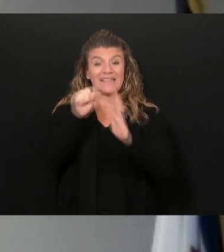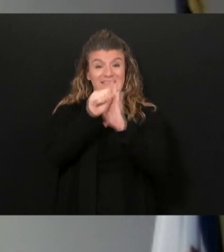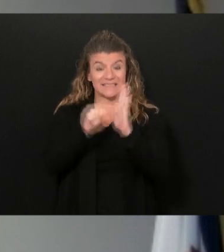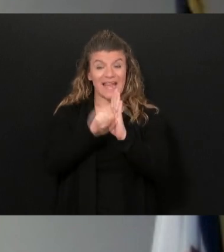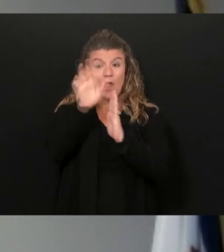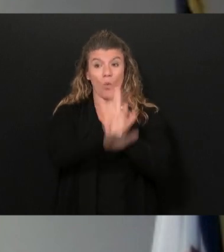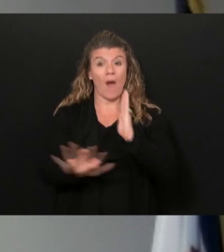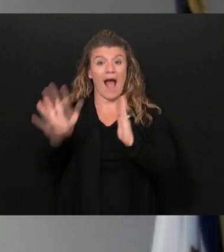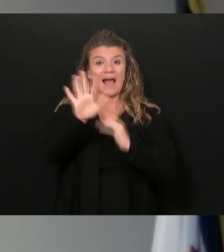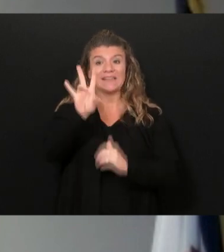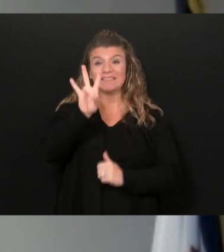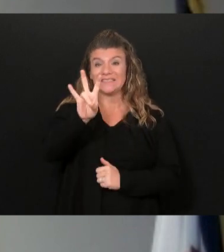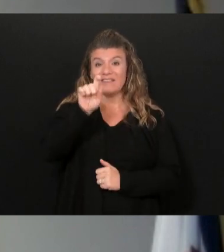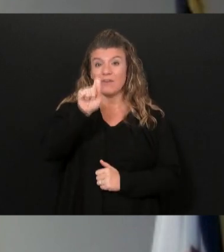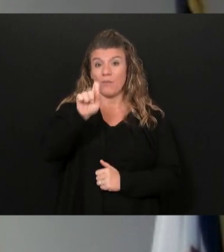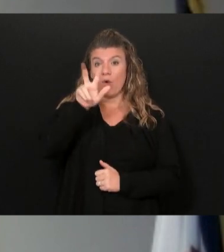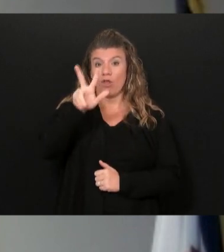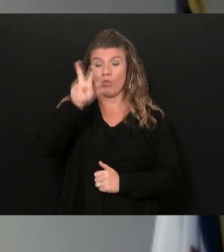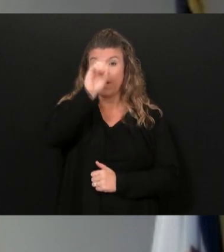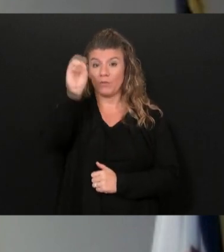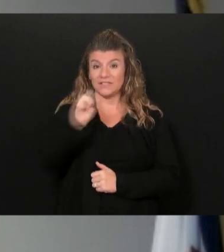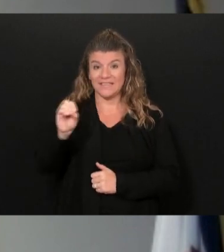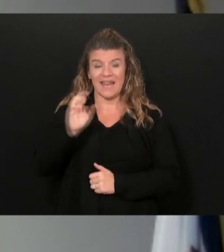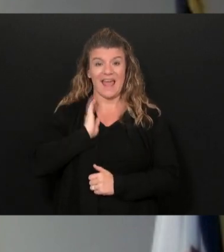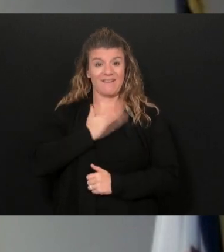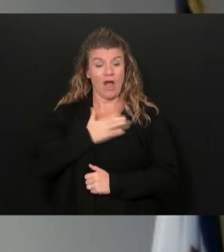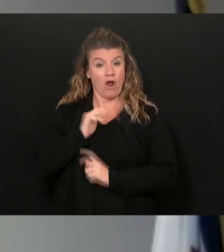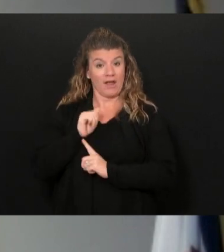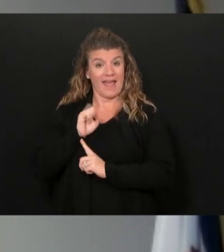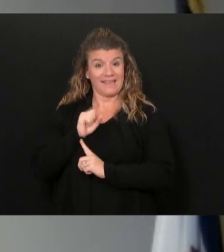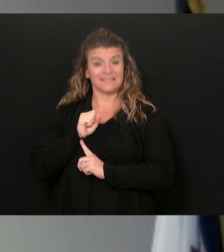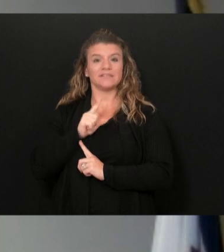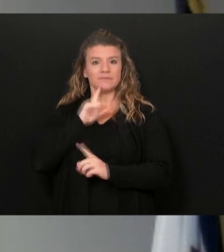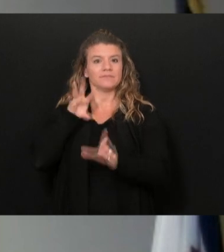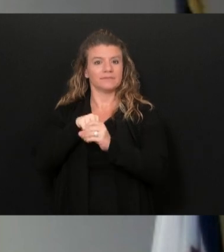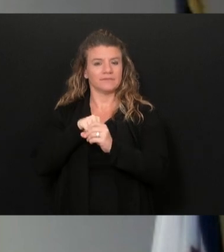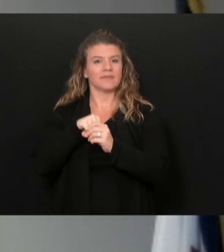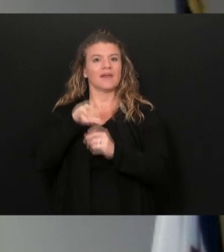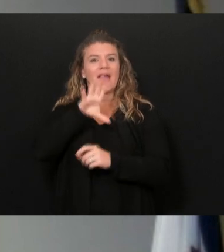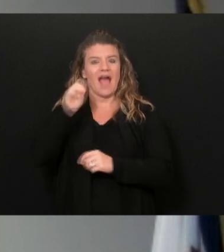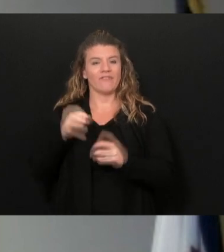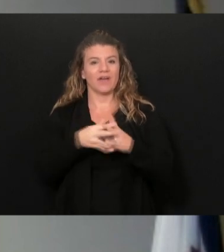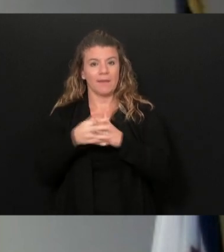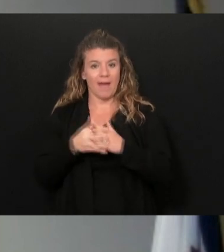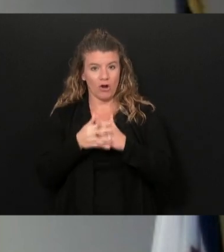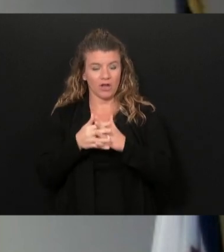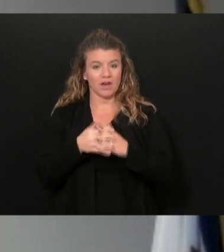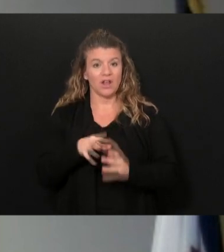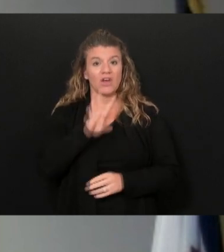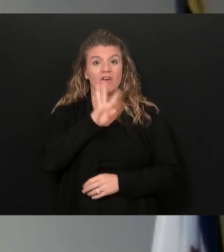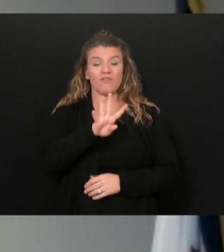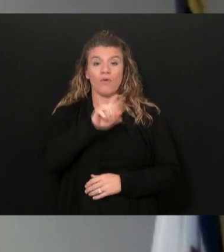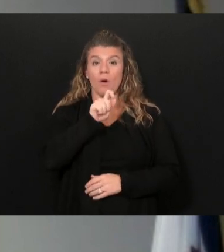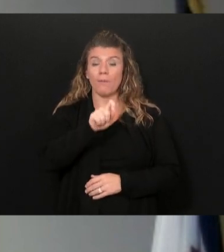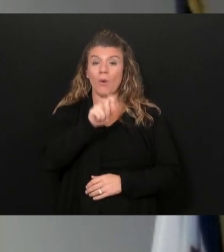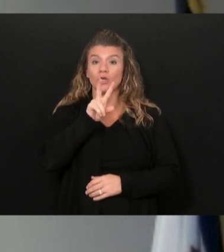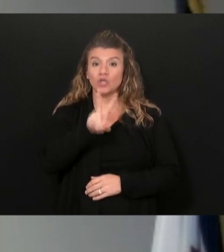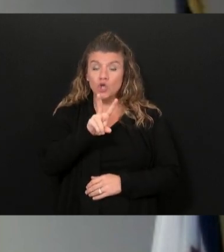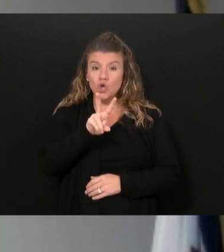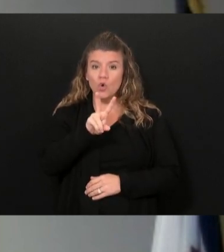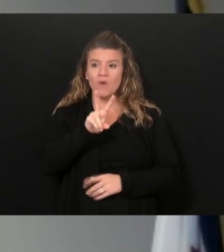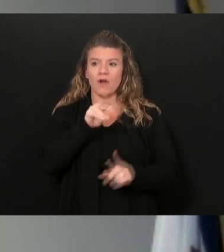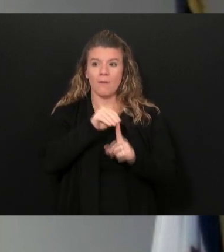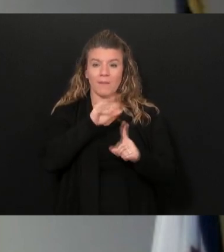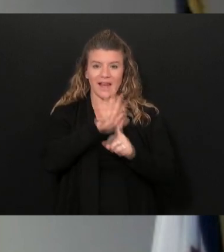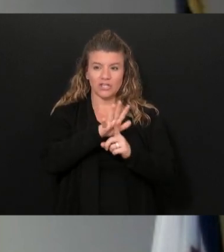statewide 7.3% of our cases have been African American, while only 4.2% of our population is